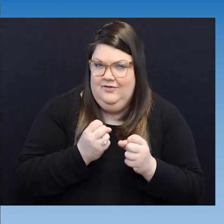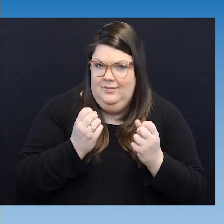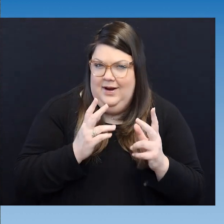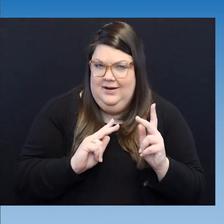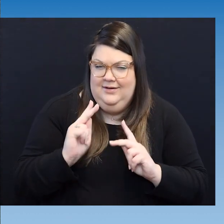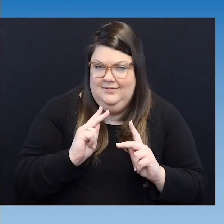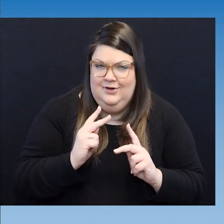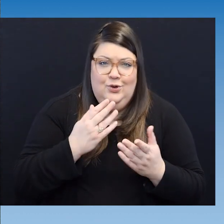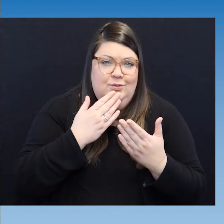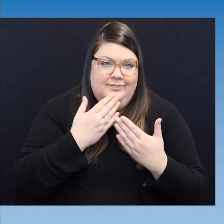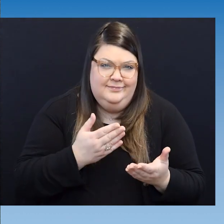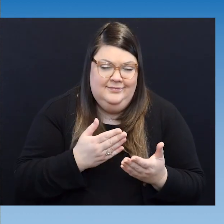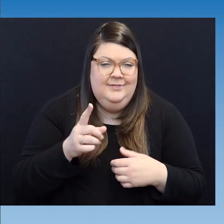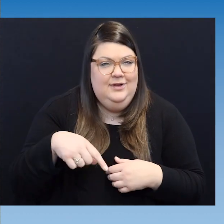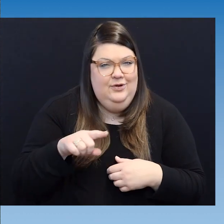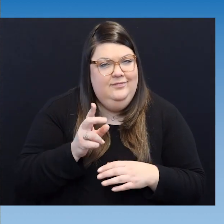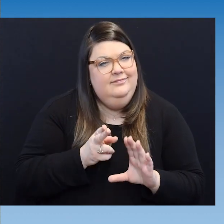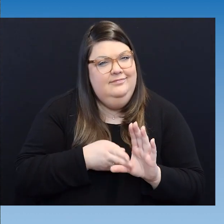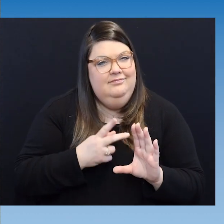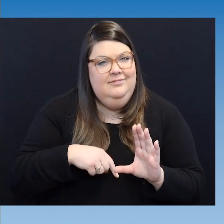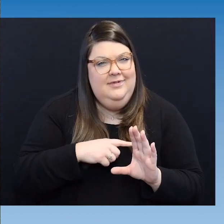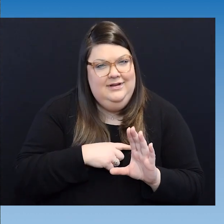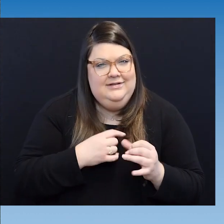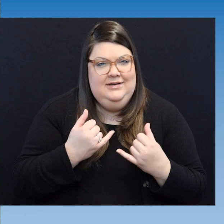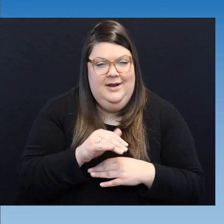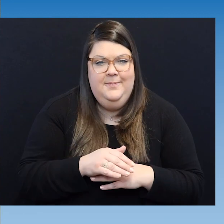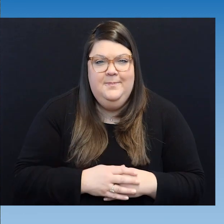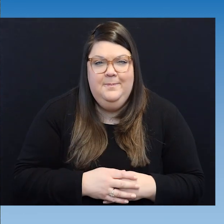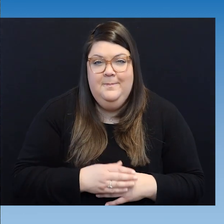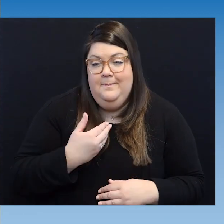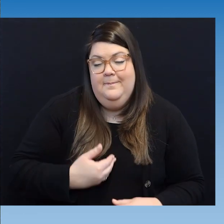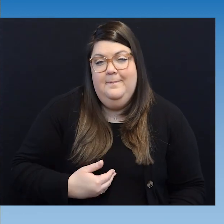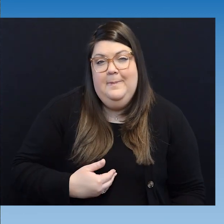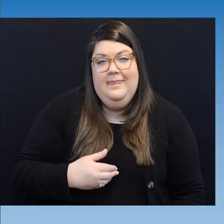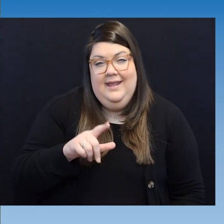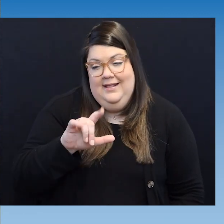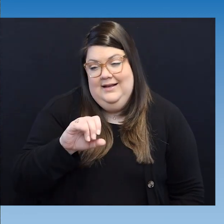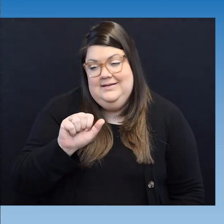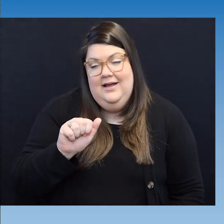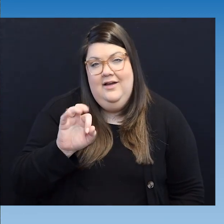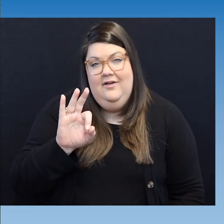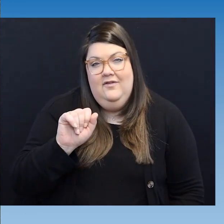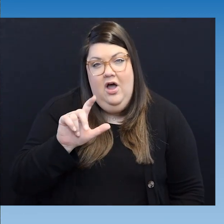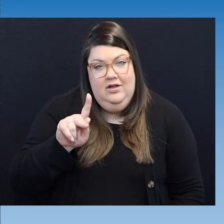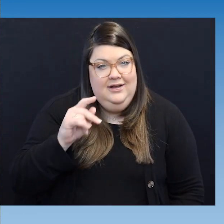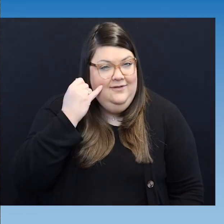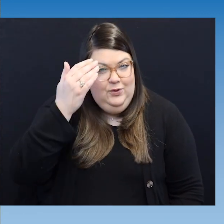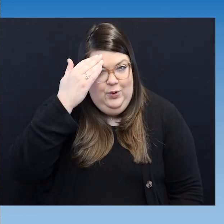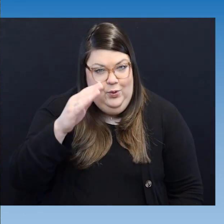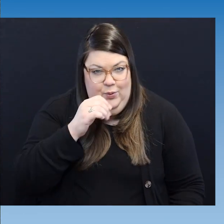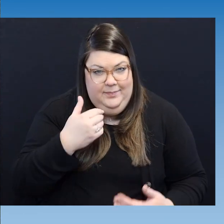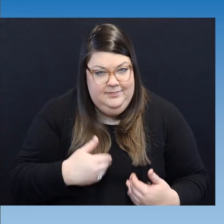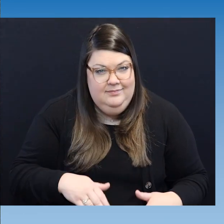and so we're just really glad that you've come to share this space and be with us tonight. I'm Lisa Falk. For those of you who don't know, I'm